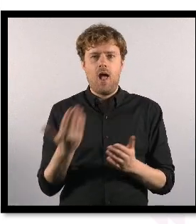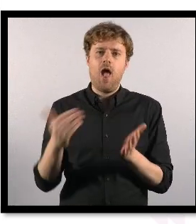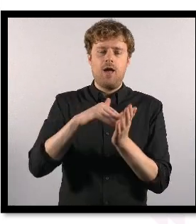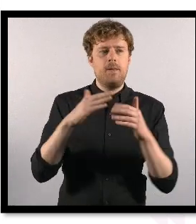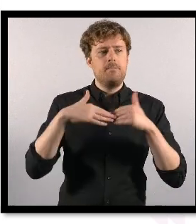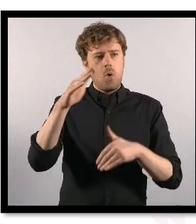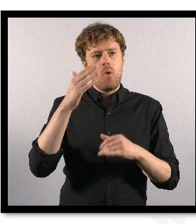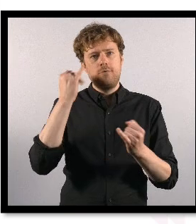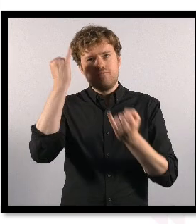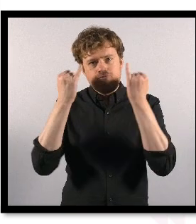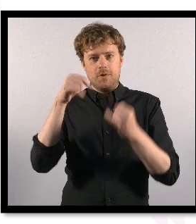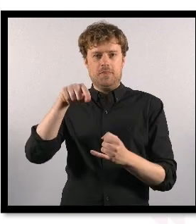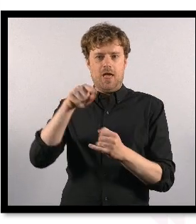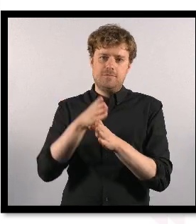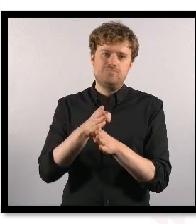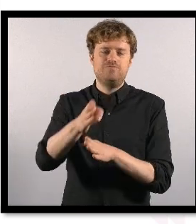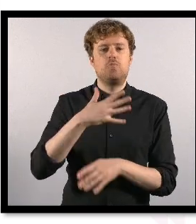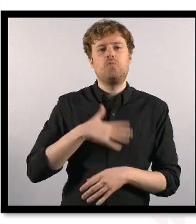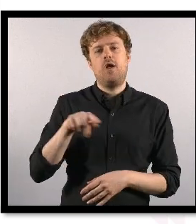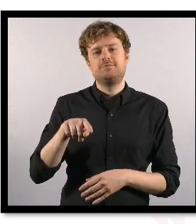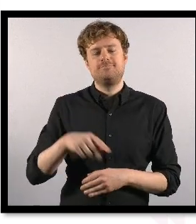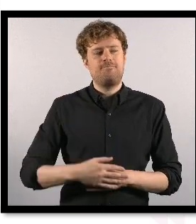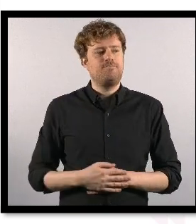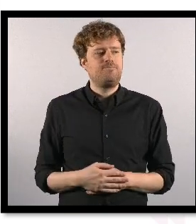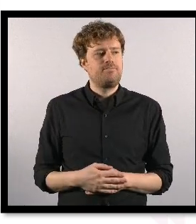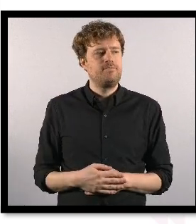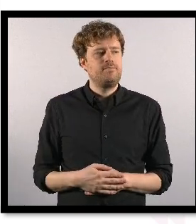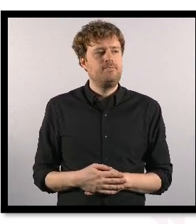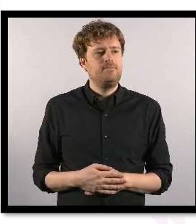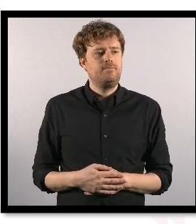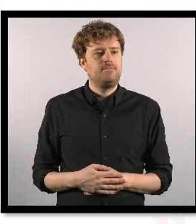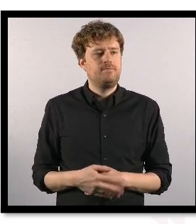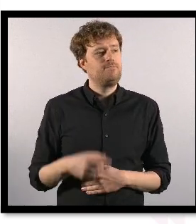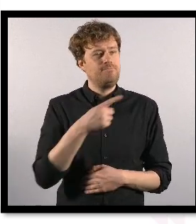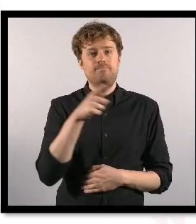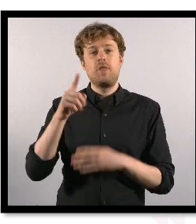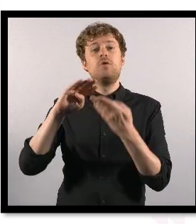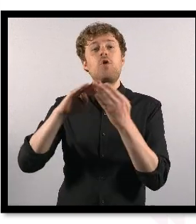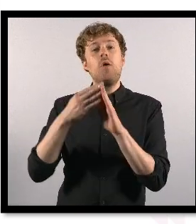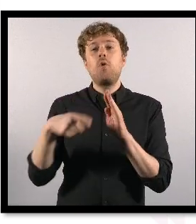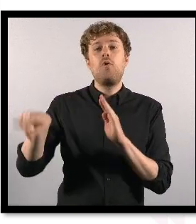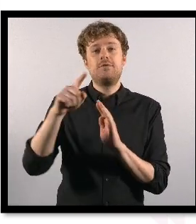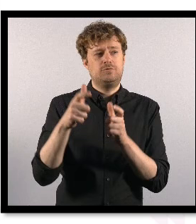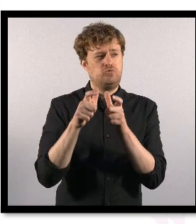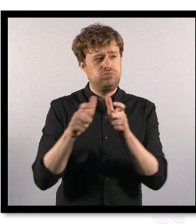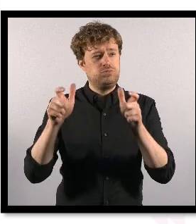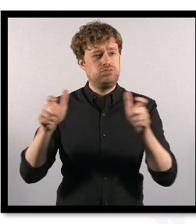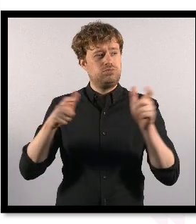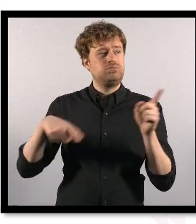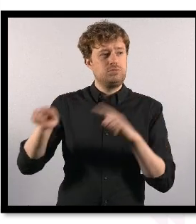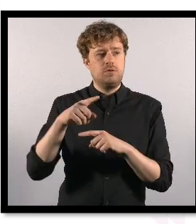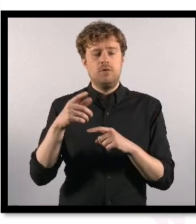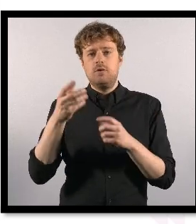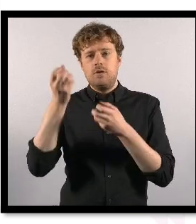are, what things are working, what things aren't working, not just to the projects, but also to the vendors and to each